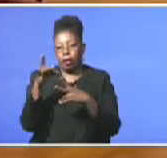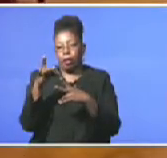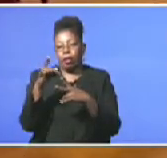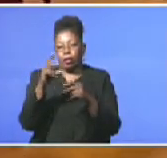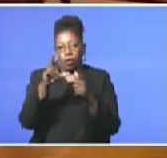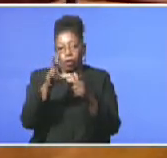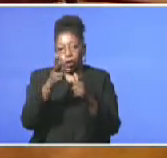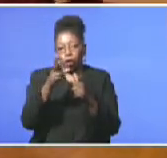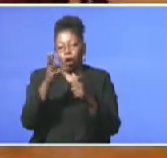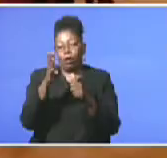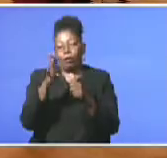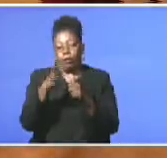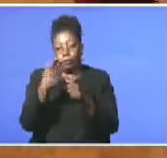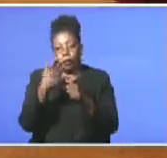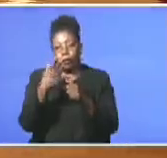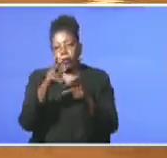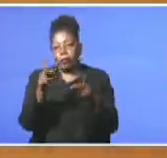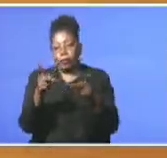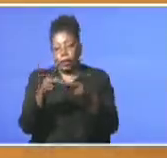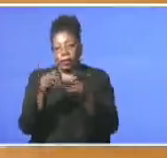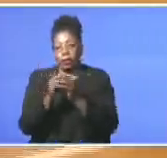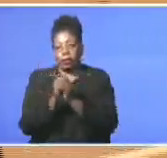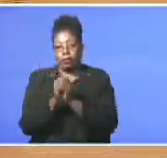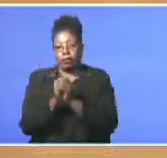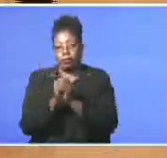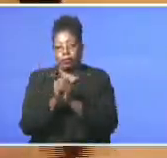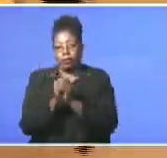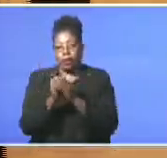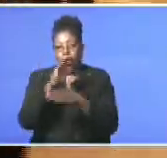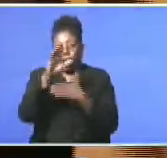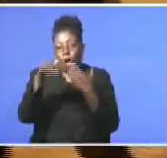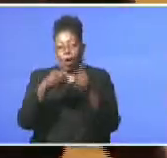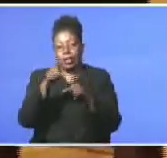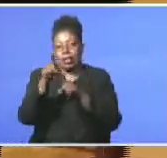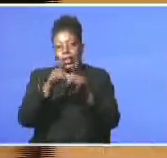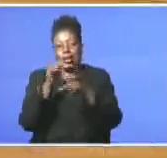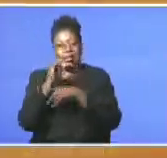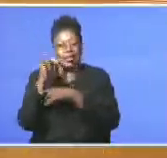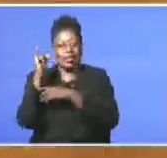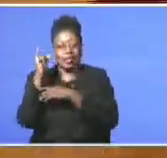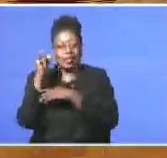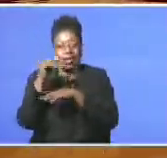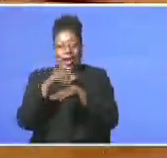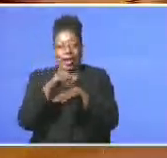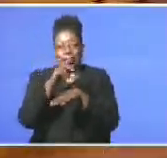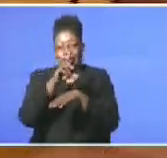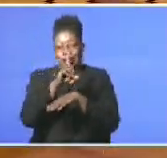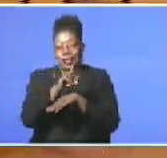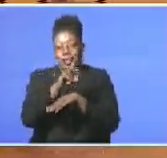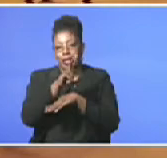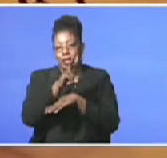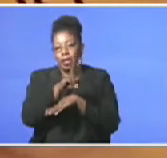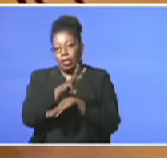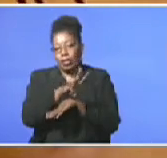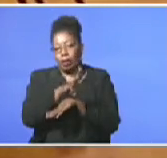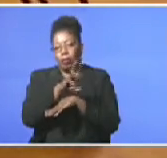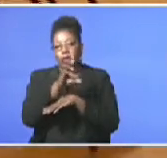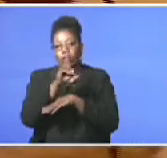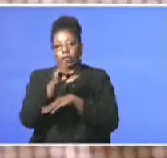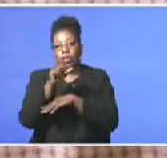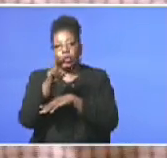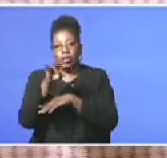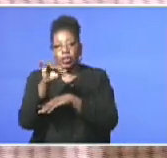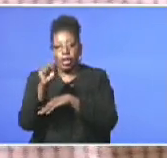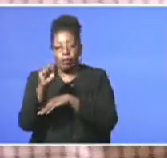players. The Province Volleyball Association hosting its all-star festivities yesterday at the Donald Davis Gym. The best of the best going